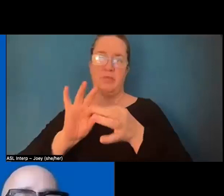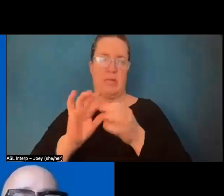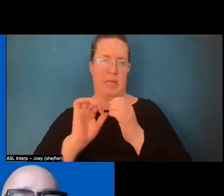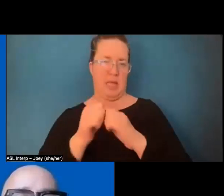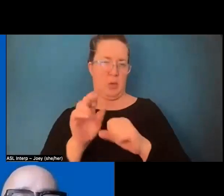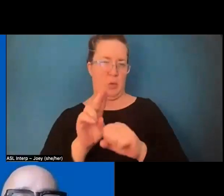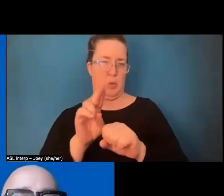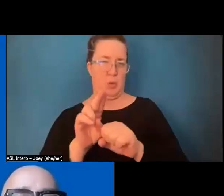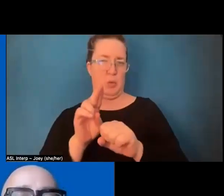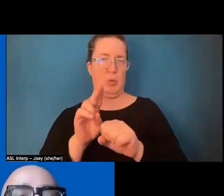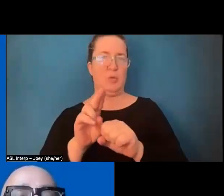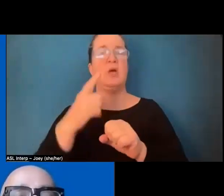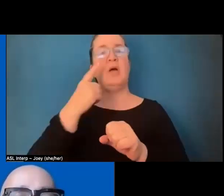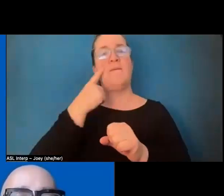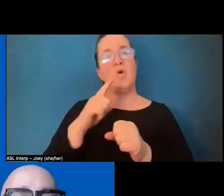purposes only.